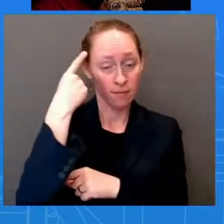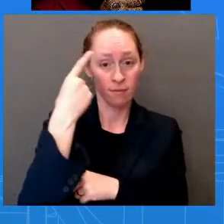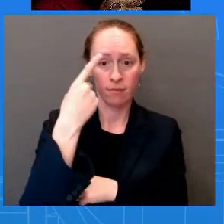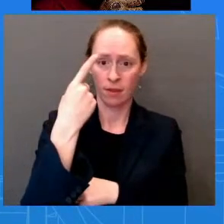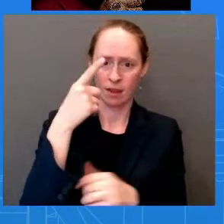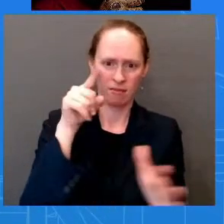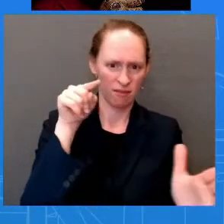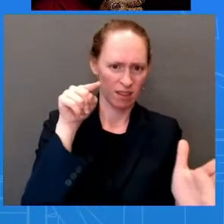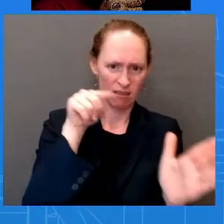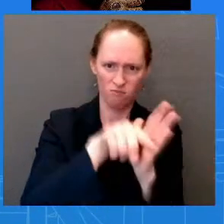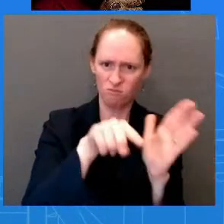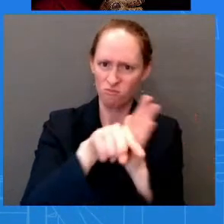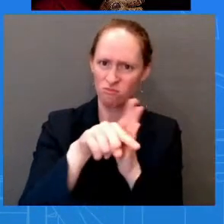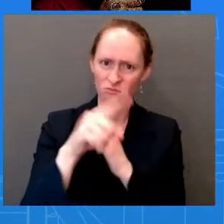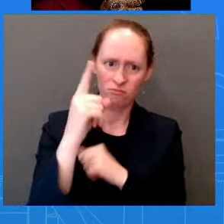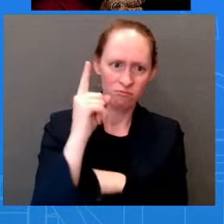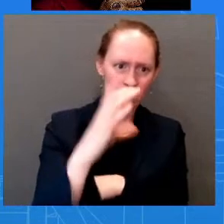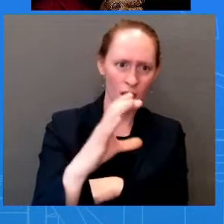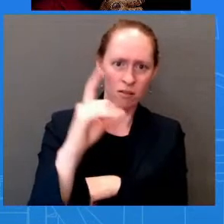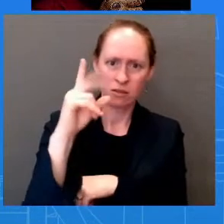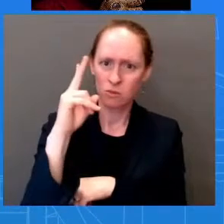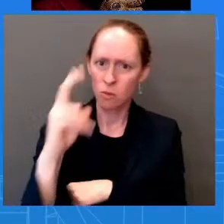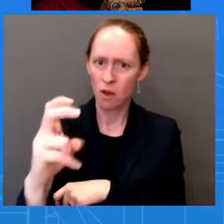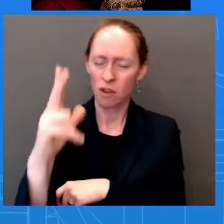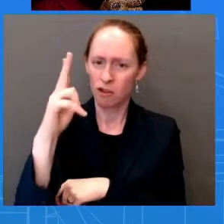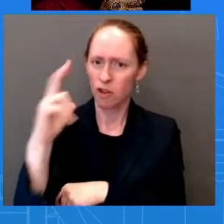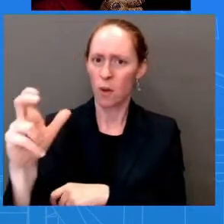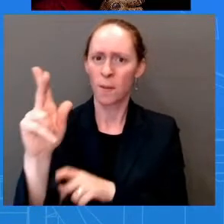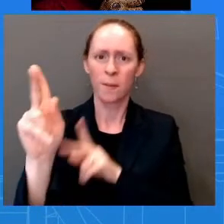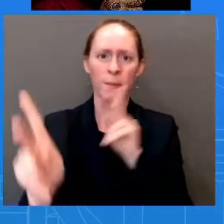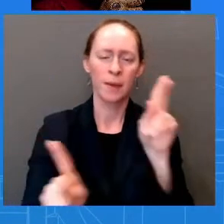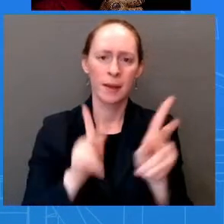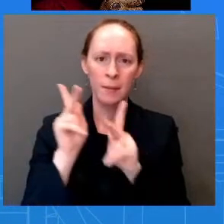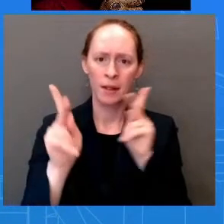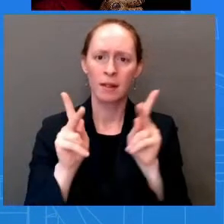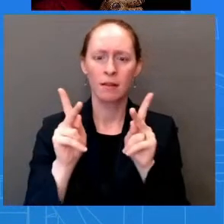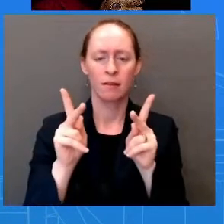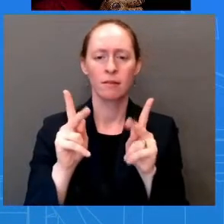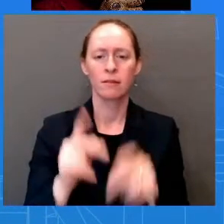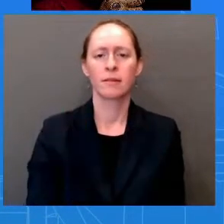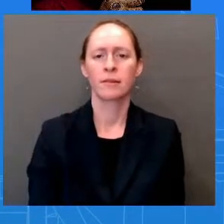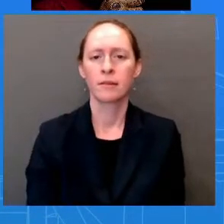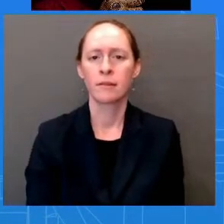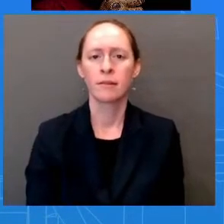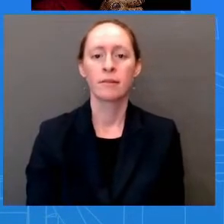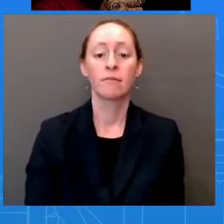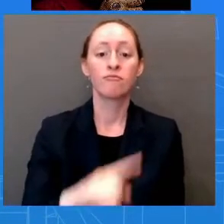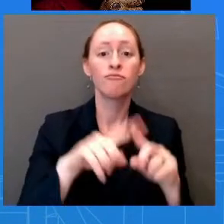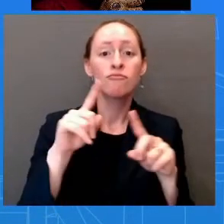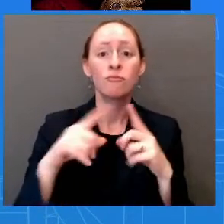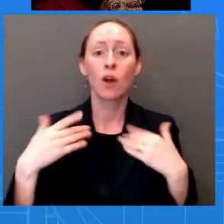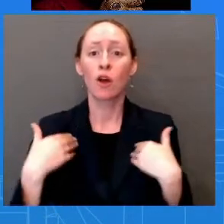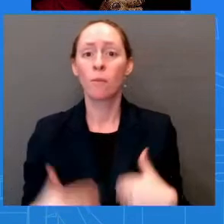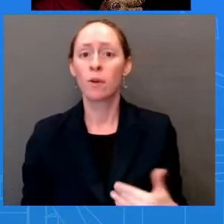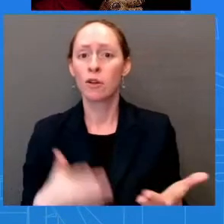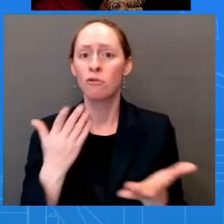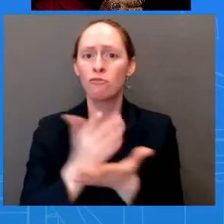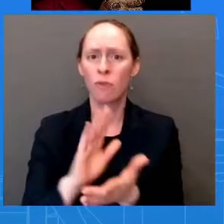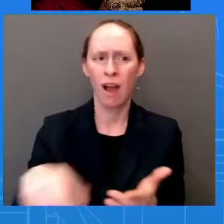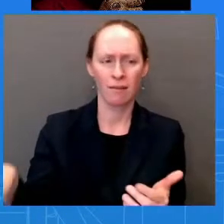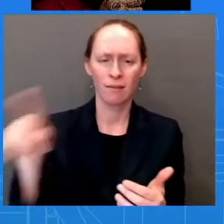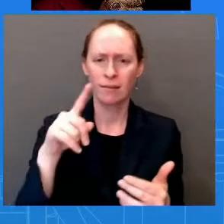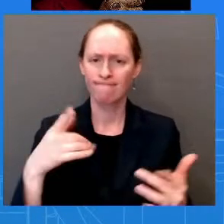crackdown, according to credible reports by human rights organizations. We condemn the Iranian authorities that have arrested and fired